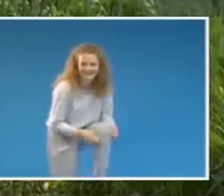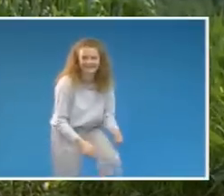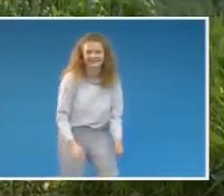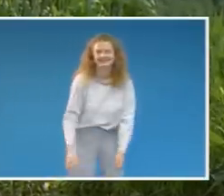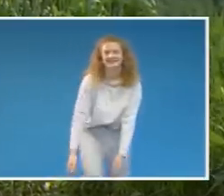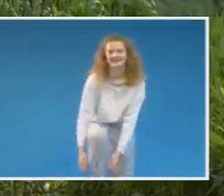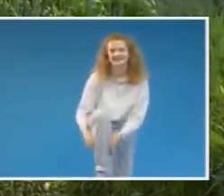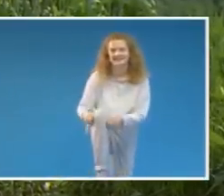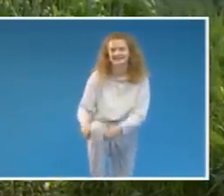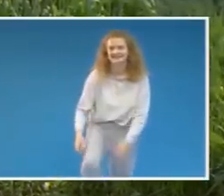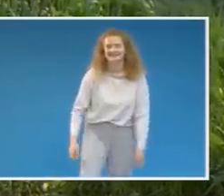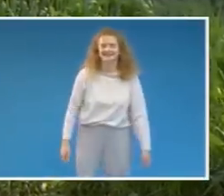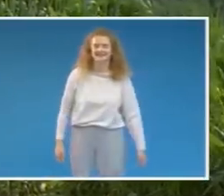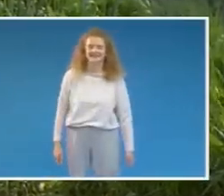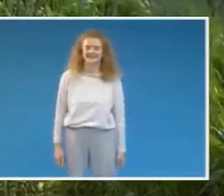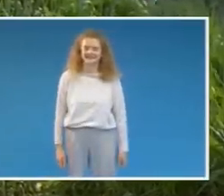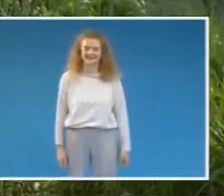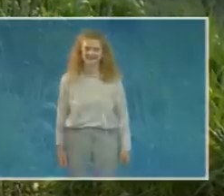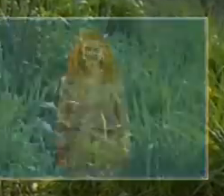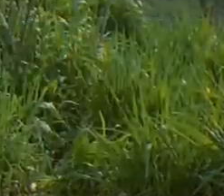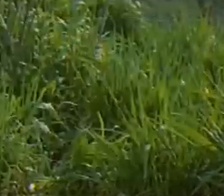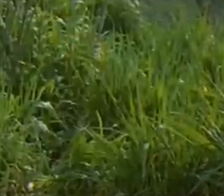pull up both my socks.